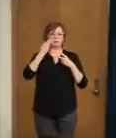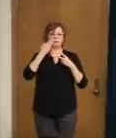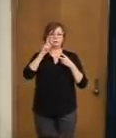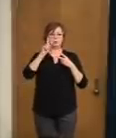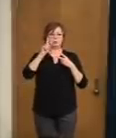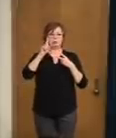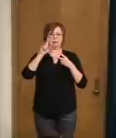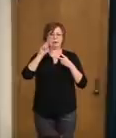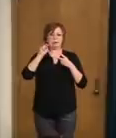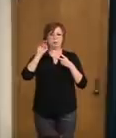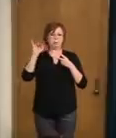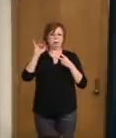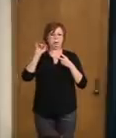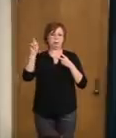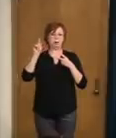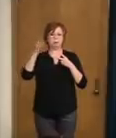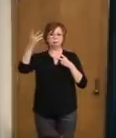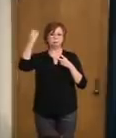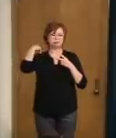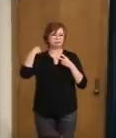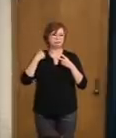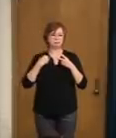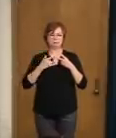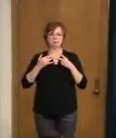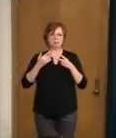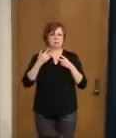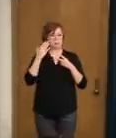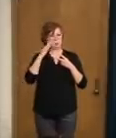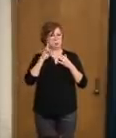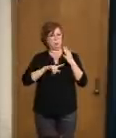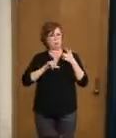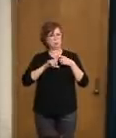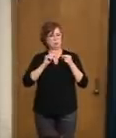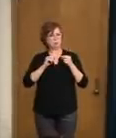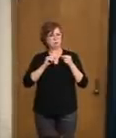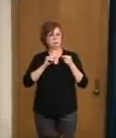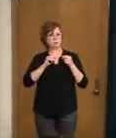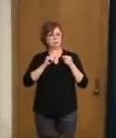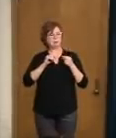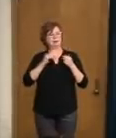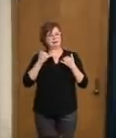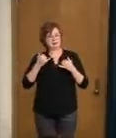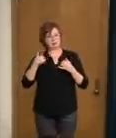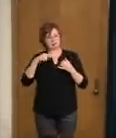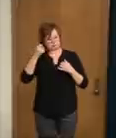because we know how to do this. However, we also recognize that this is different,